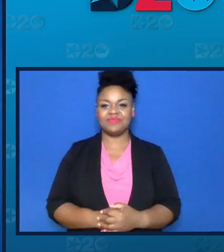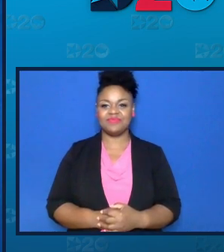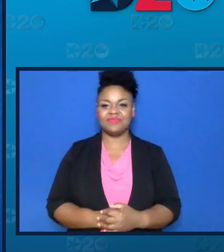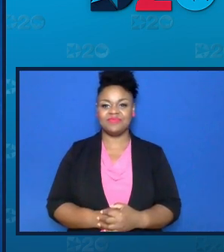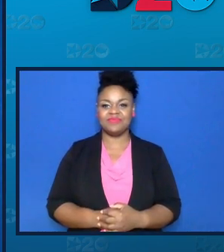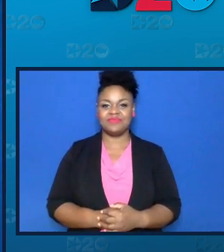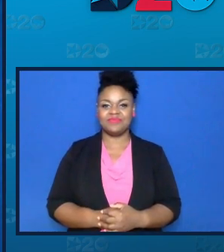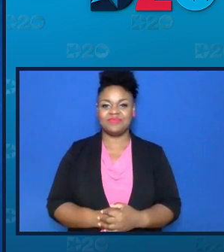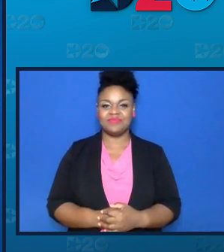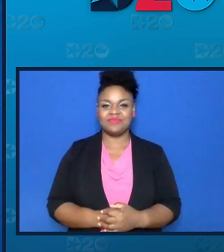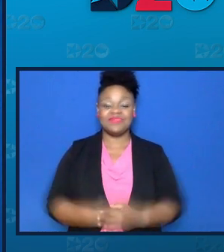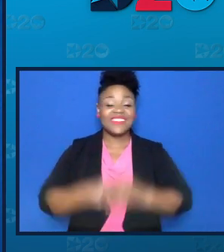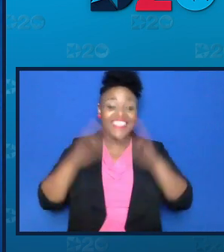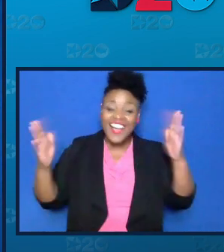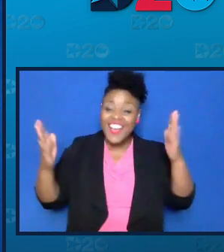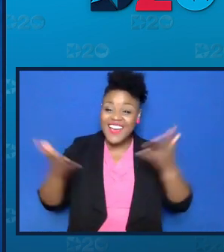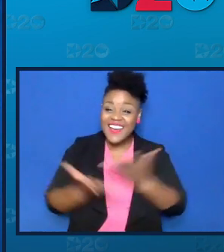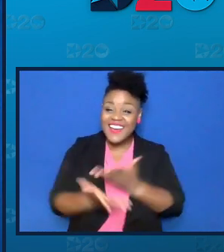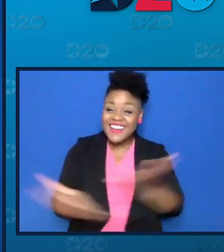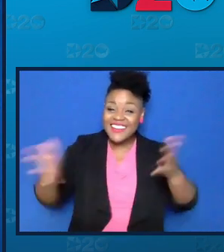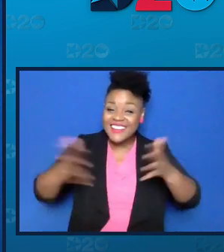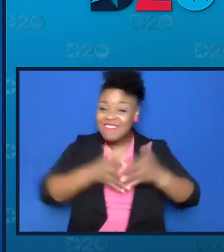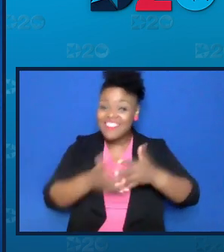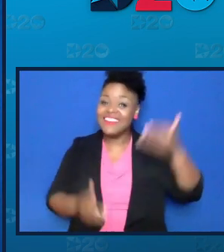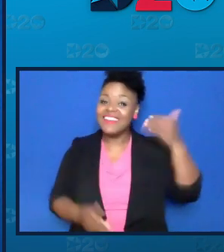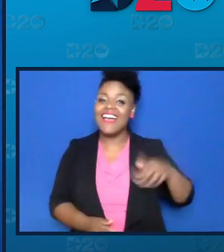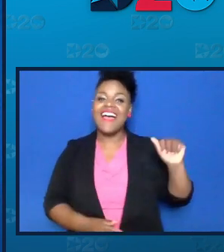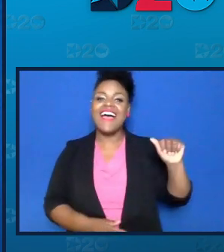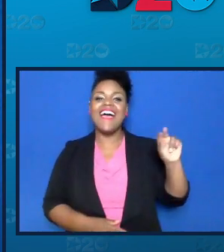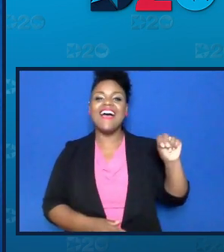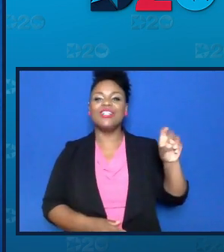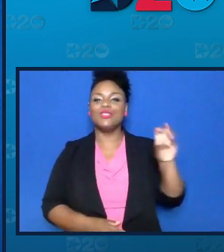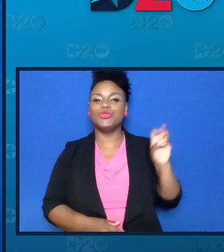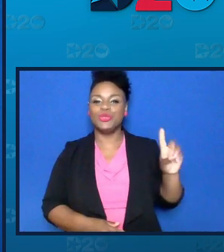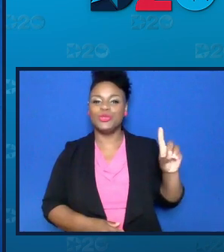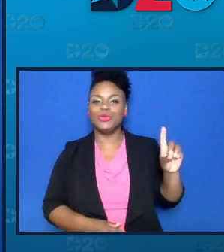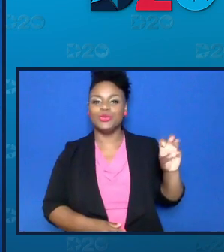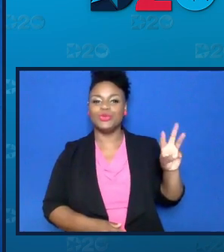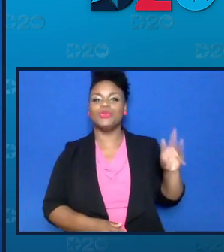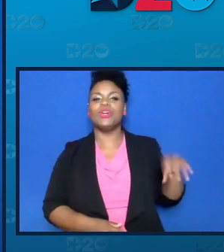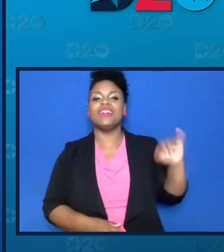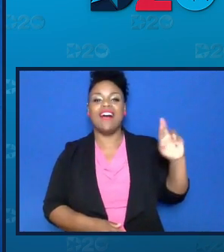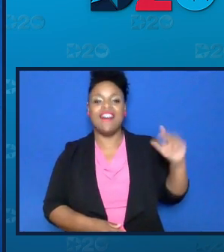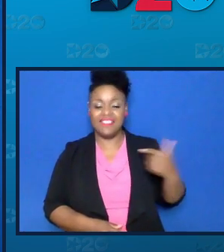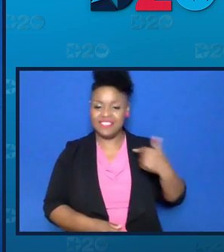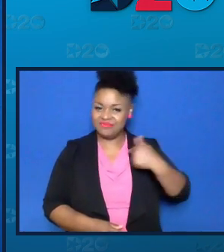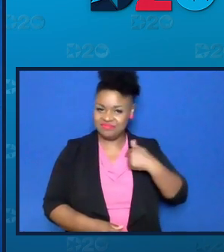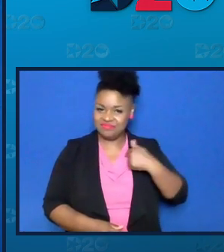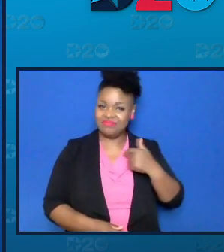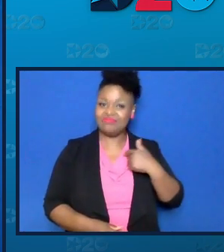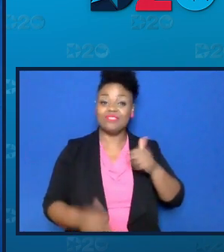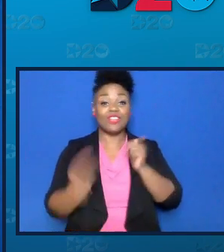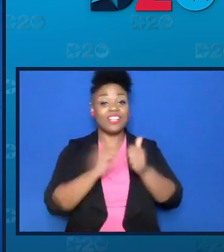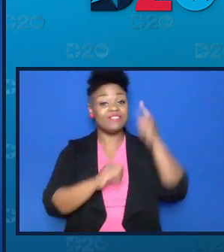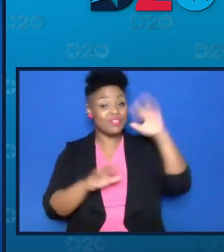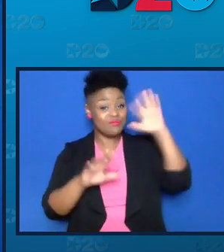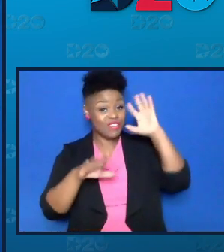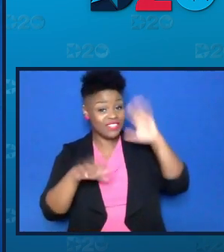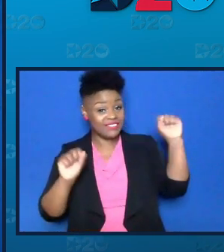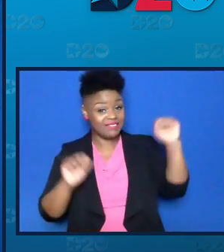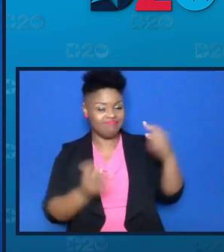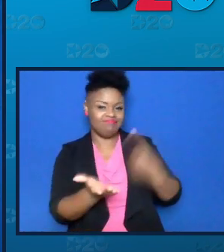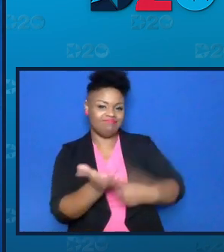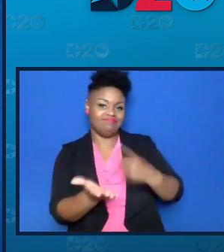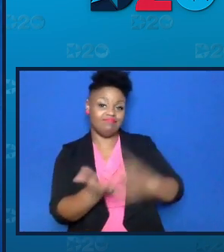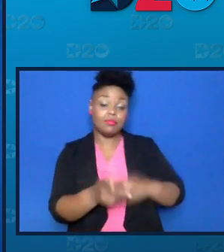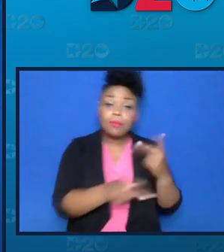Hello, America. I'm Andrew Yang. You might know me as the guy who ran for president talking about math and the future. Unfortunately for all of us,